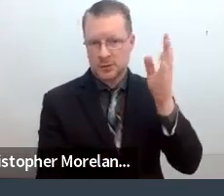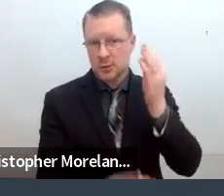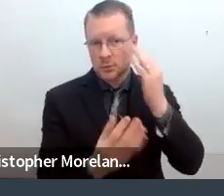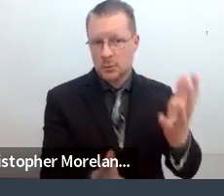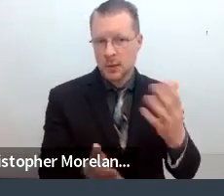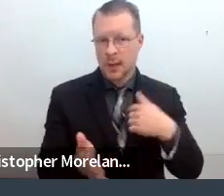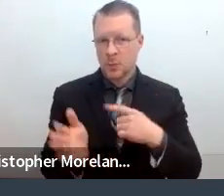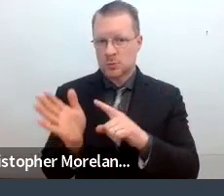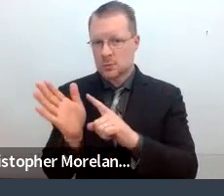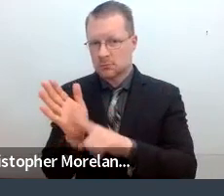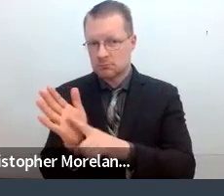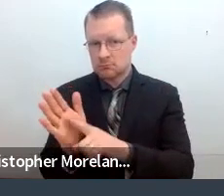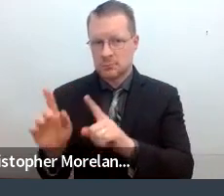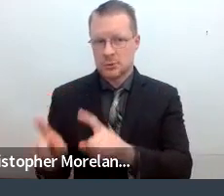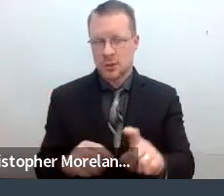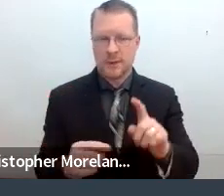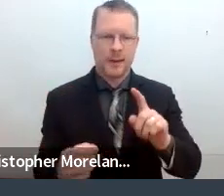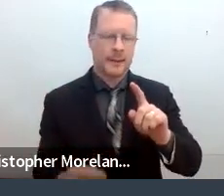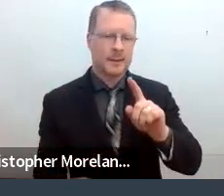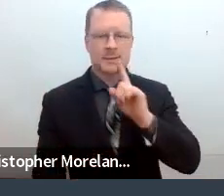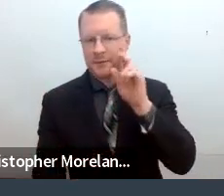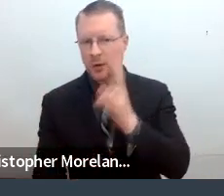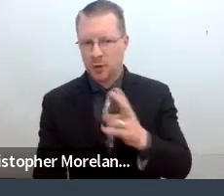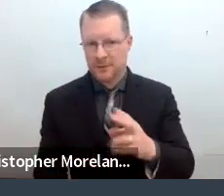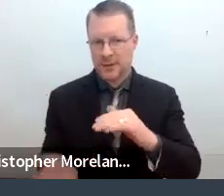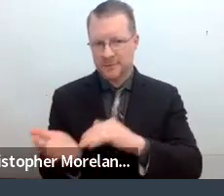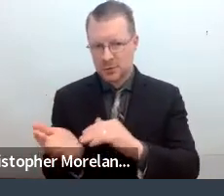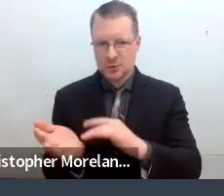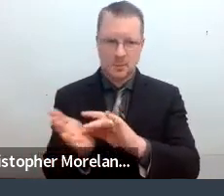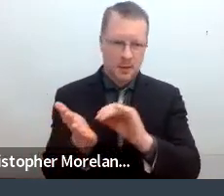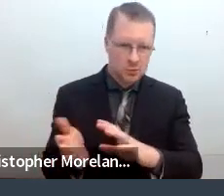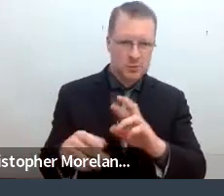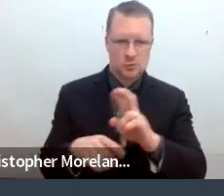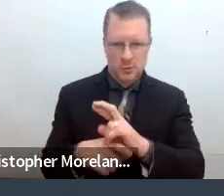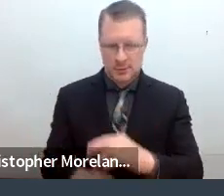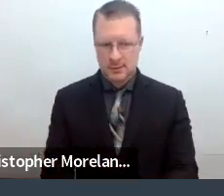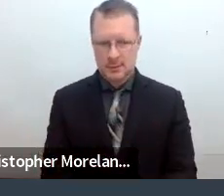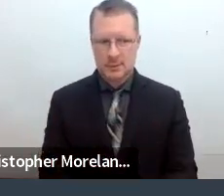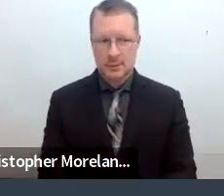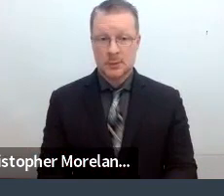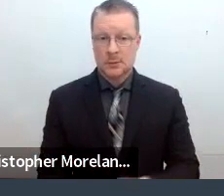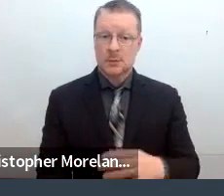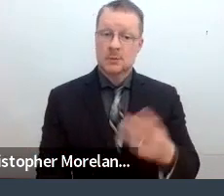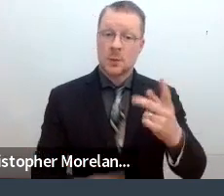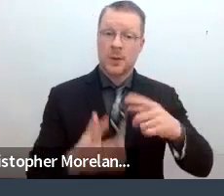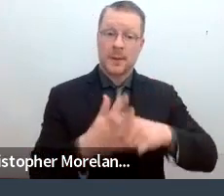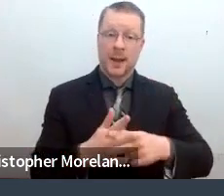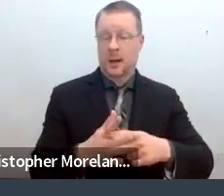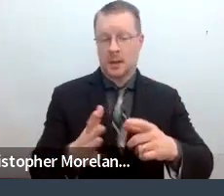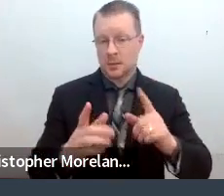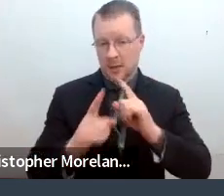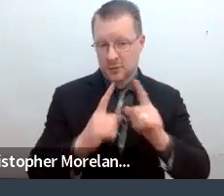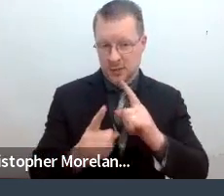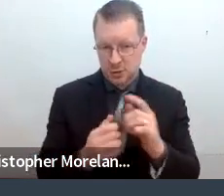At that time, I approached him after his presentation to talk to him about his survey, particularly about deaf and hard of hearing medical students